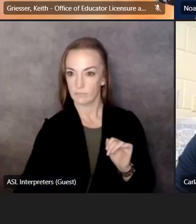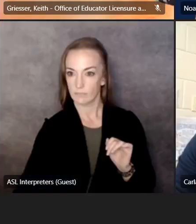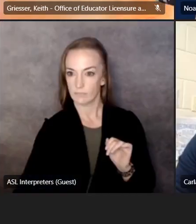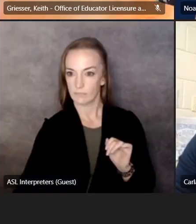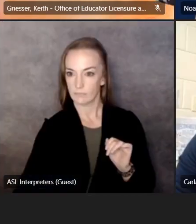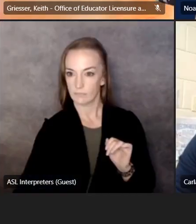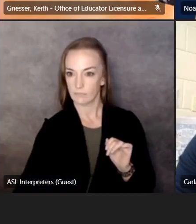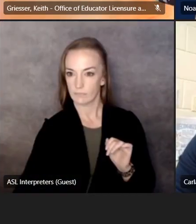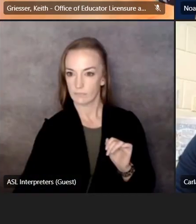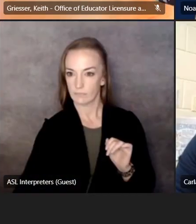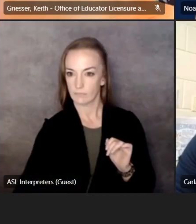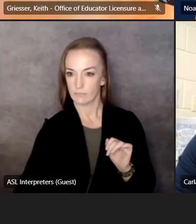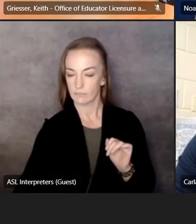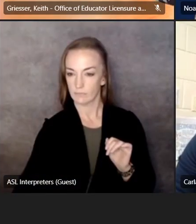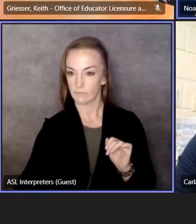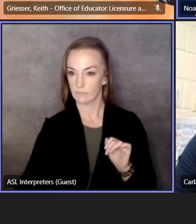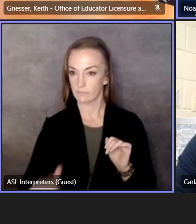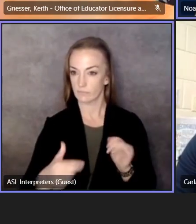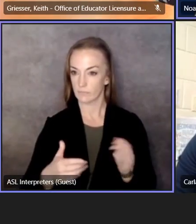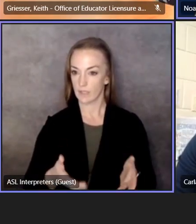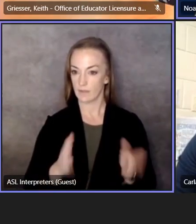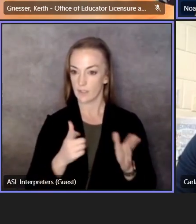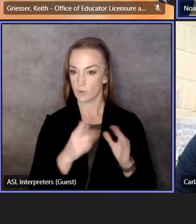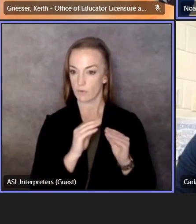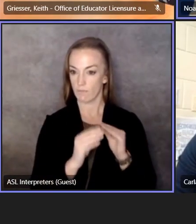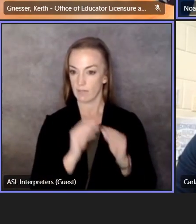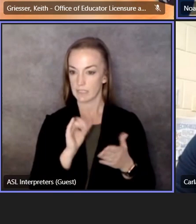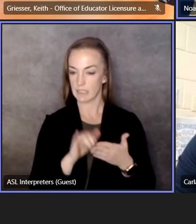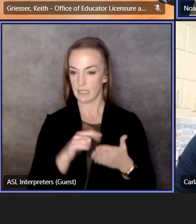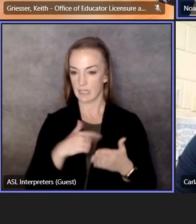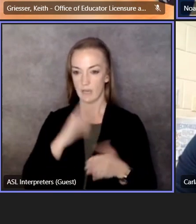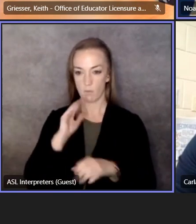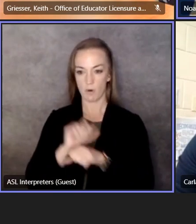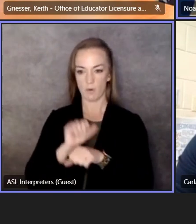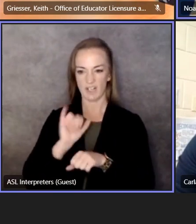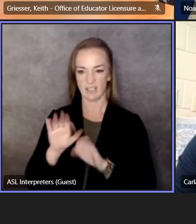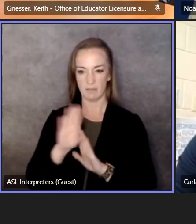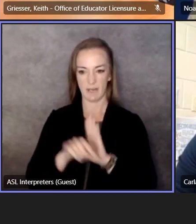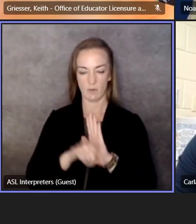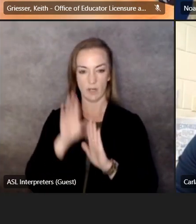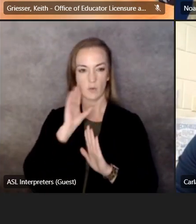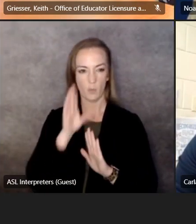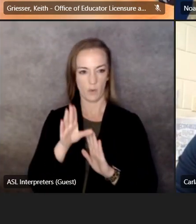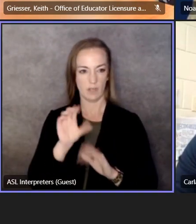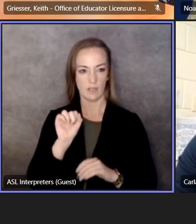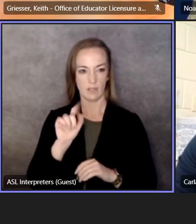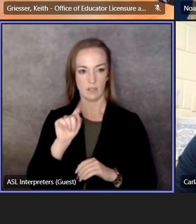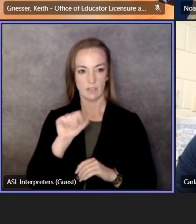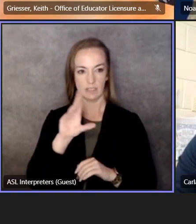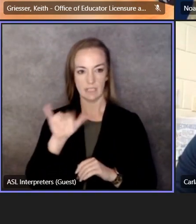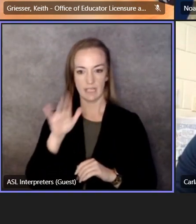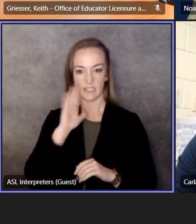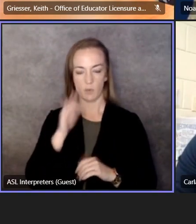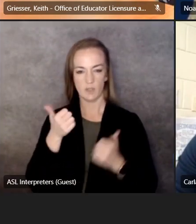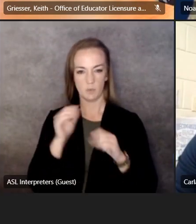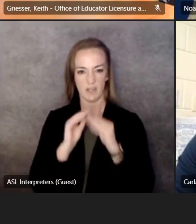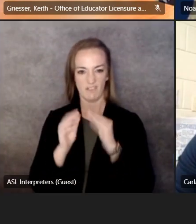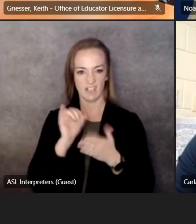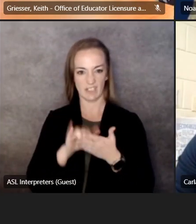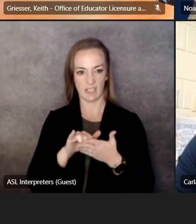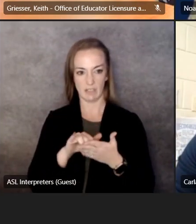I'll let you fix that. I'll work on that in the background here. Did Dr. Glass ever show up?